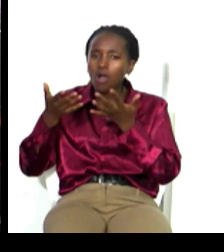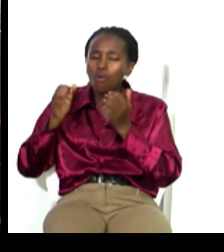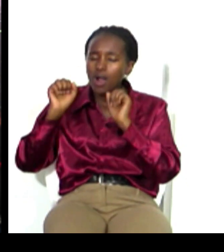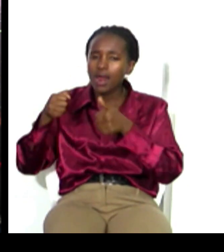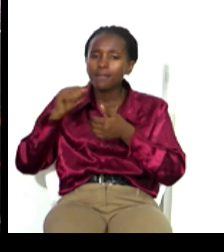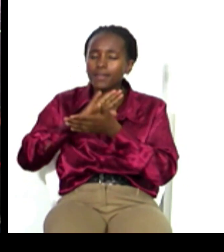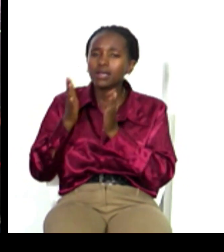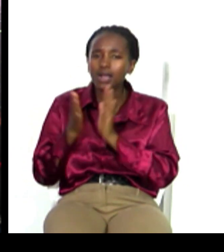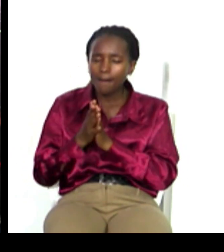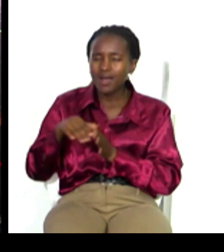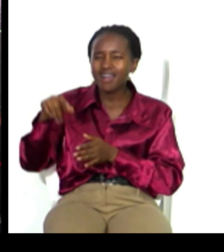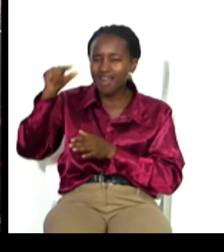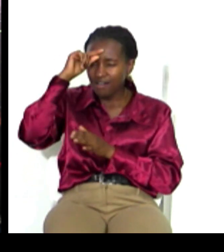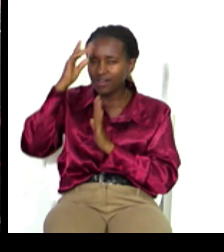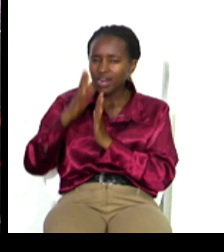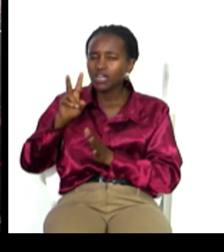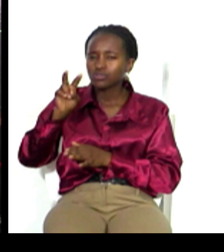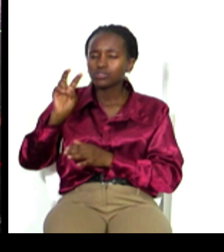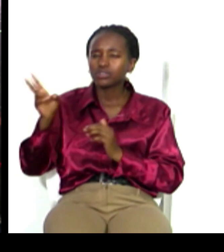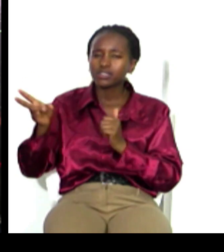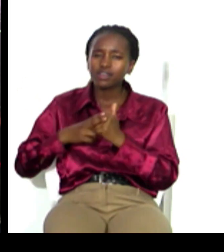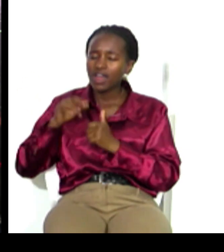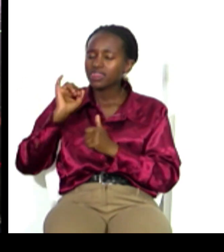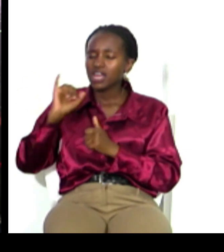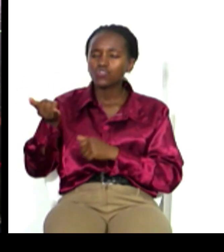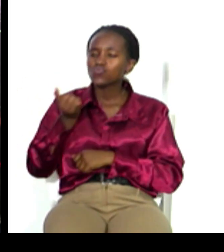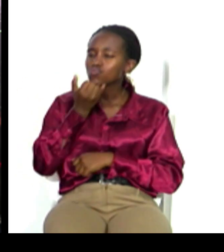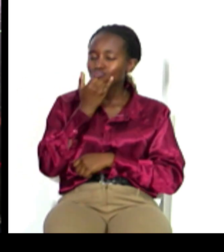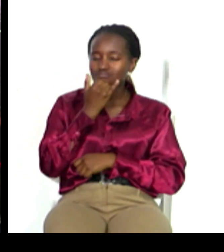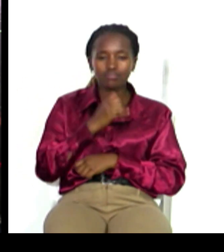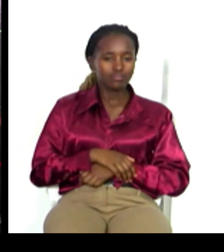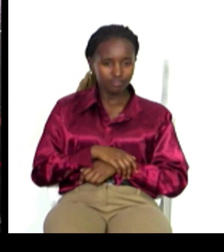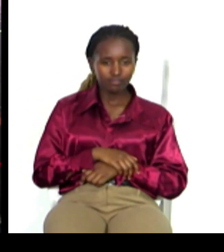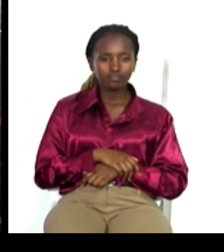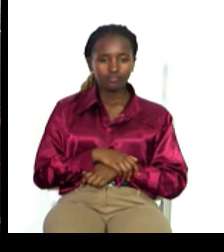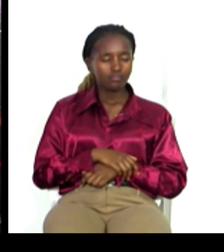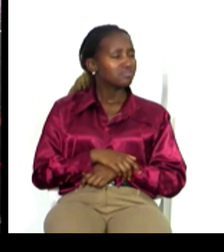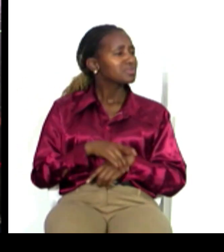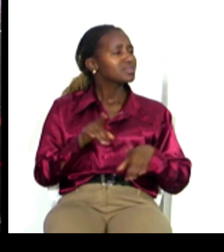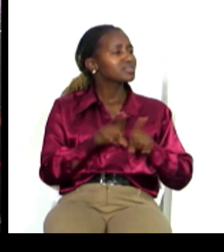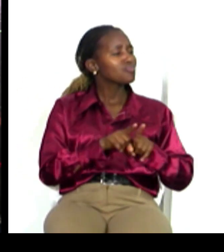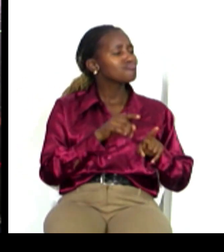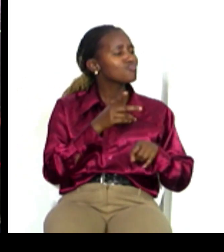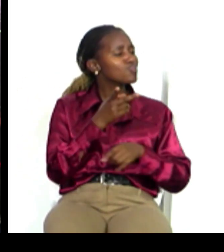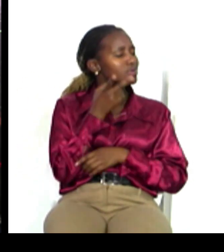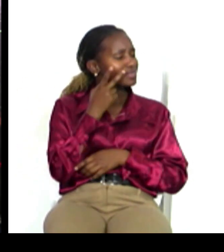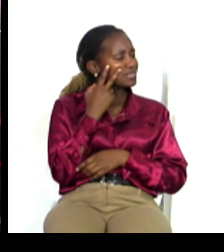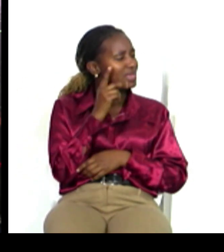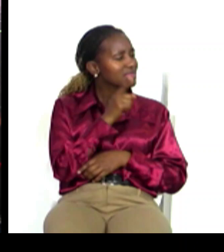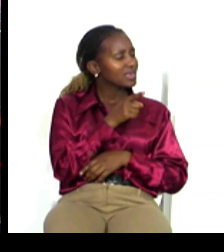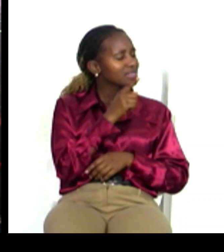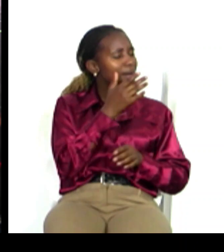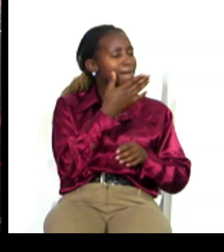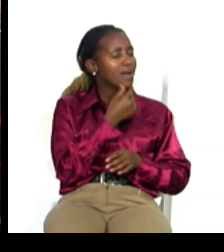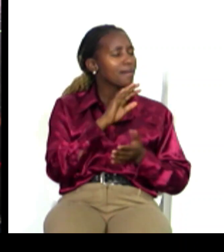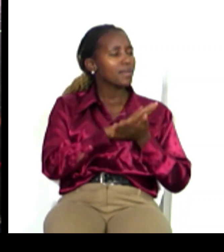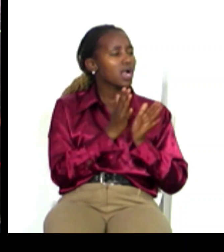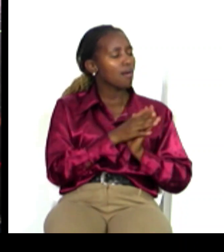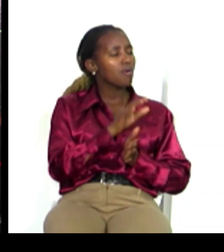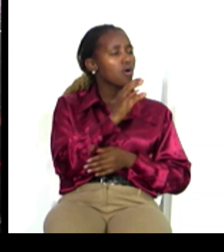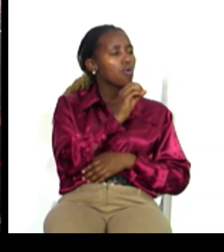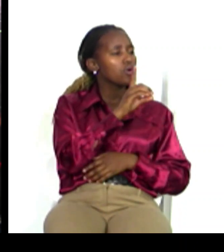2027? Are You think seeing that is betrayal? Are you seeing him now becoming the ODM